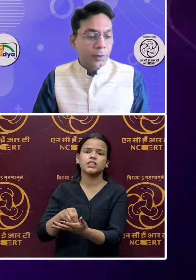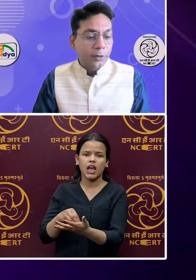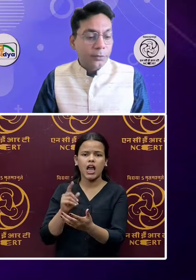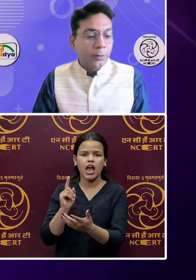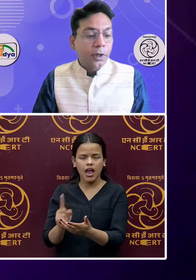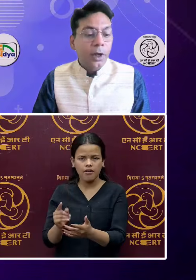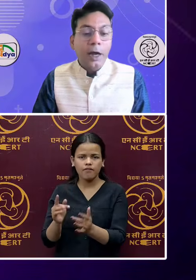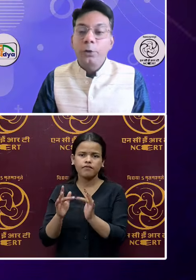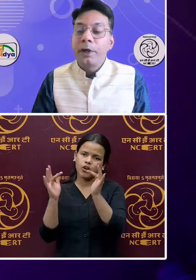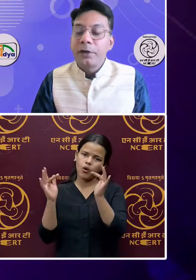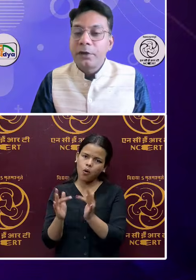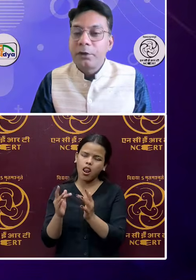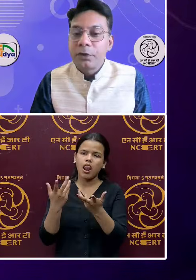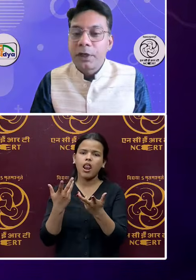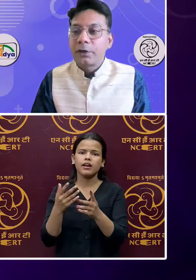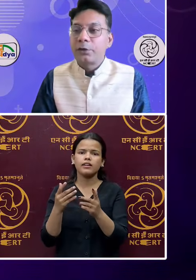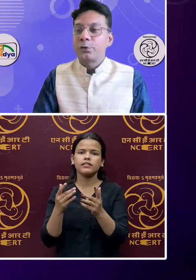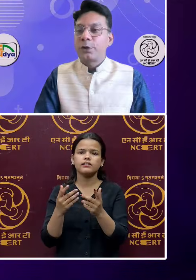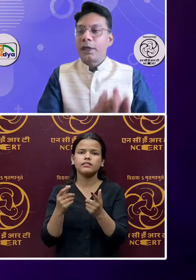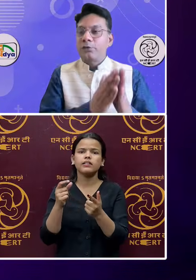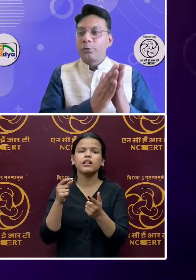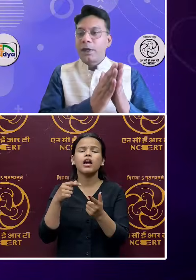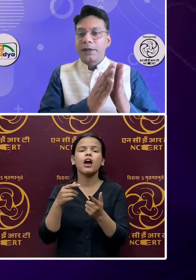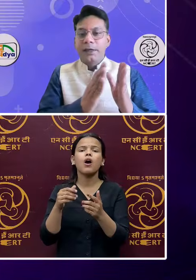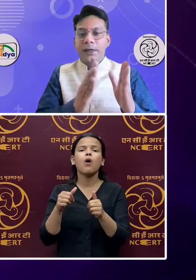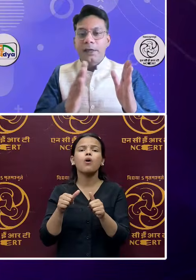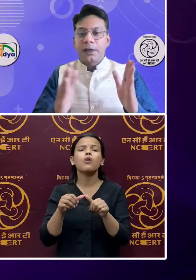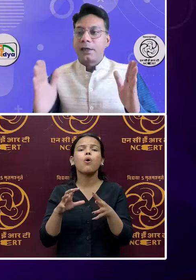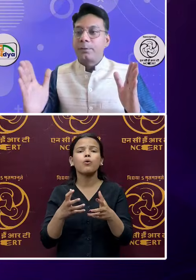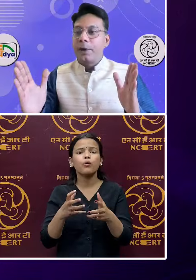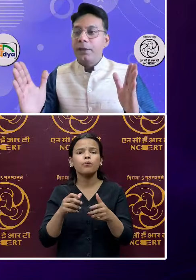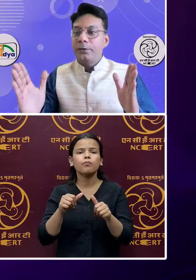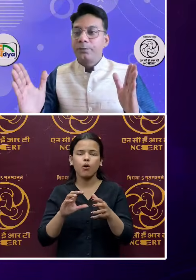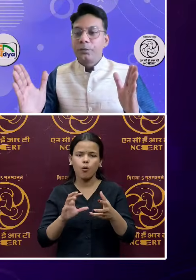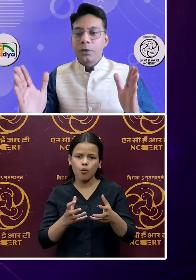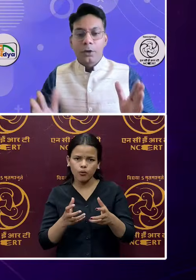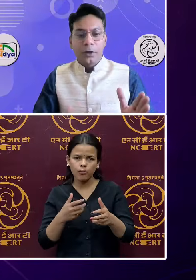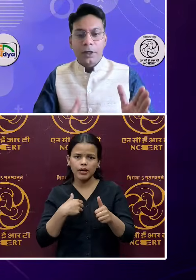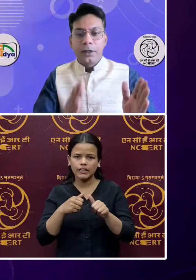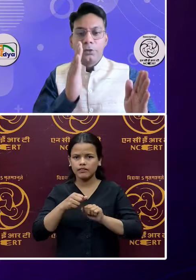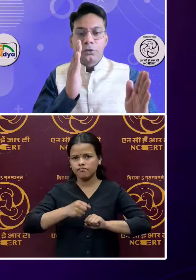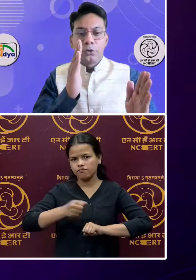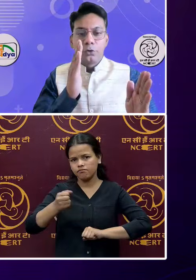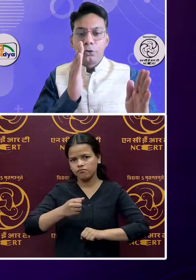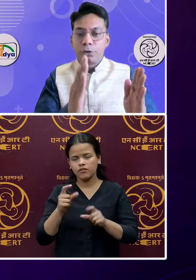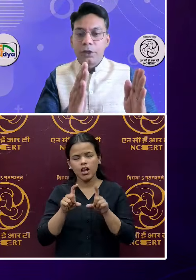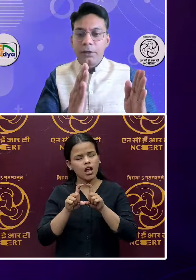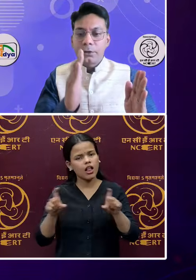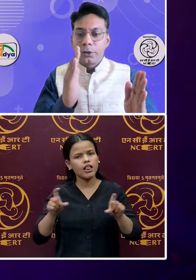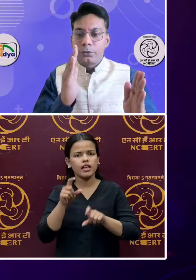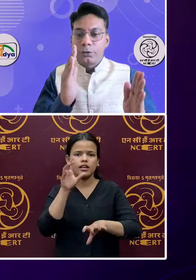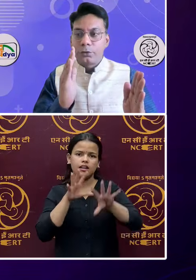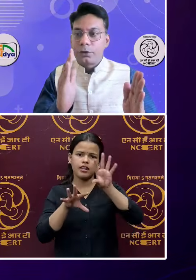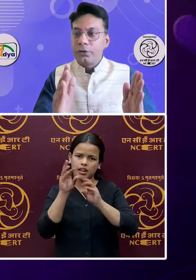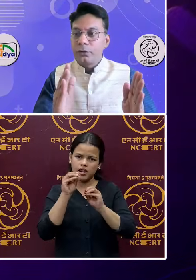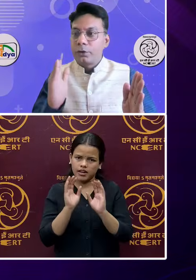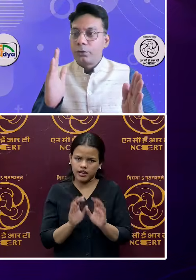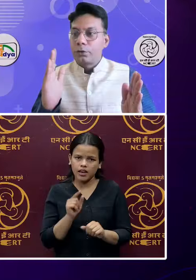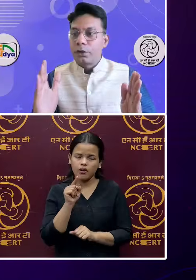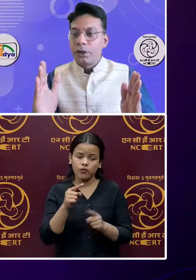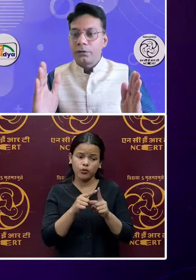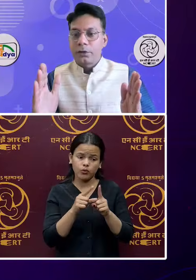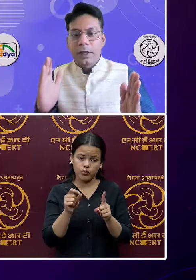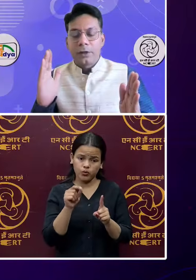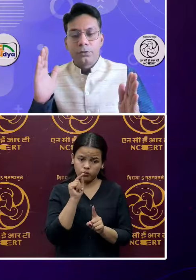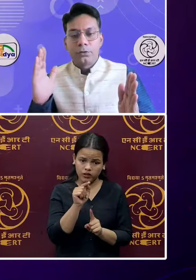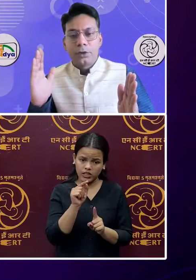course platform. Automated certification, so there should be a clear learning path. Okay, so you do this, you do this, you